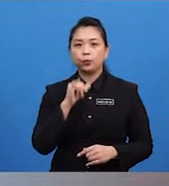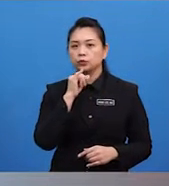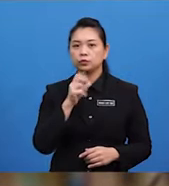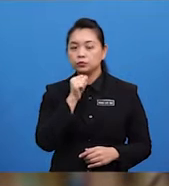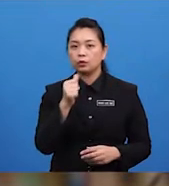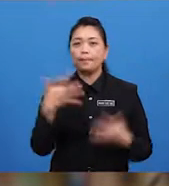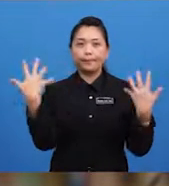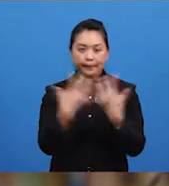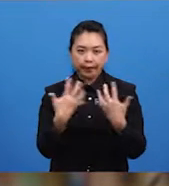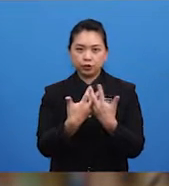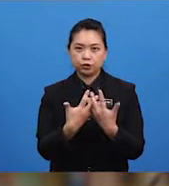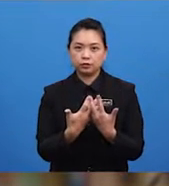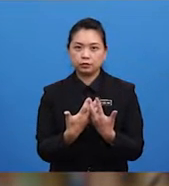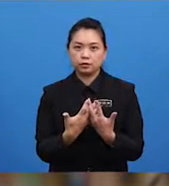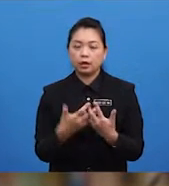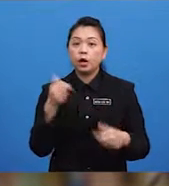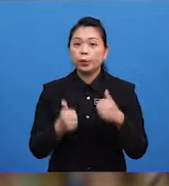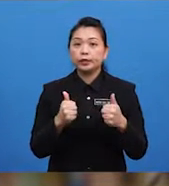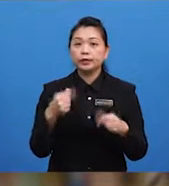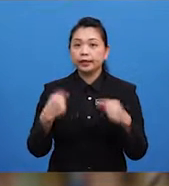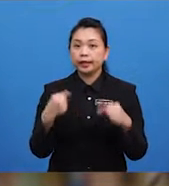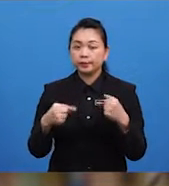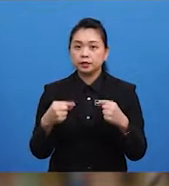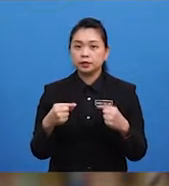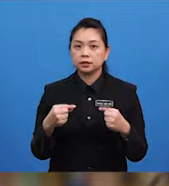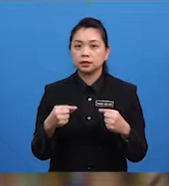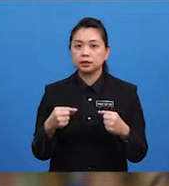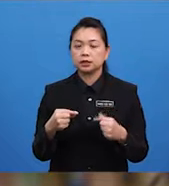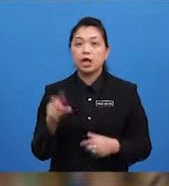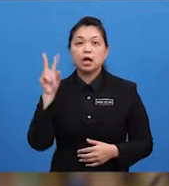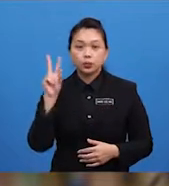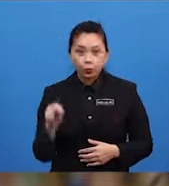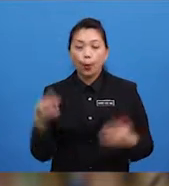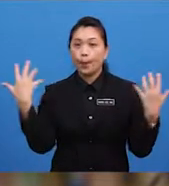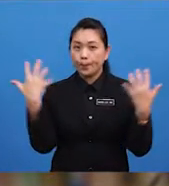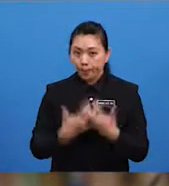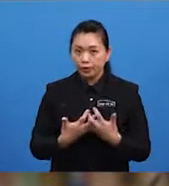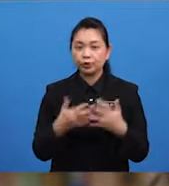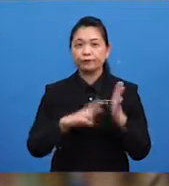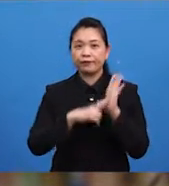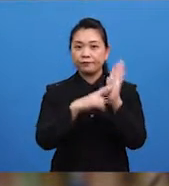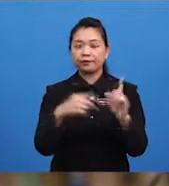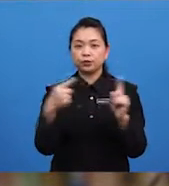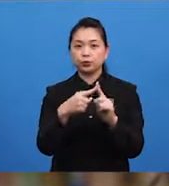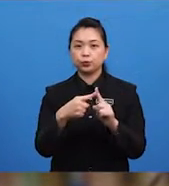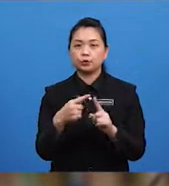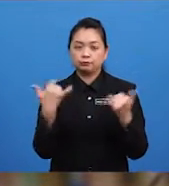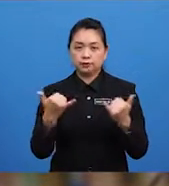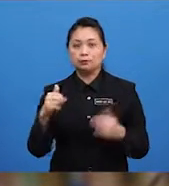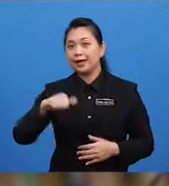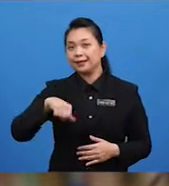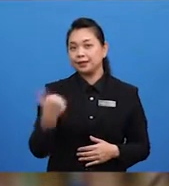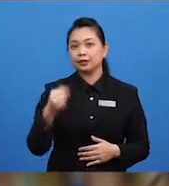kickboxing. Which game does the term no match refer to? Let me give you another